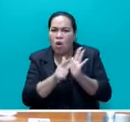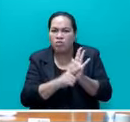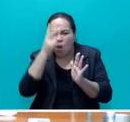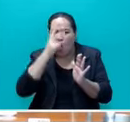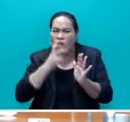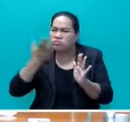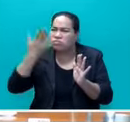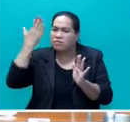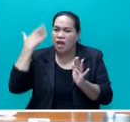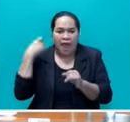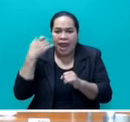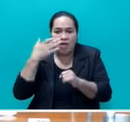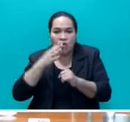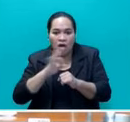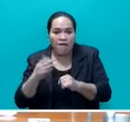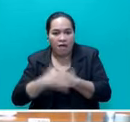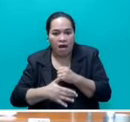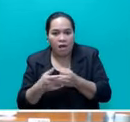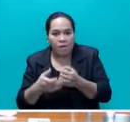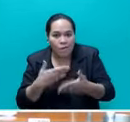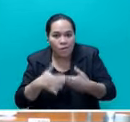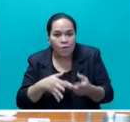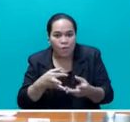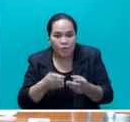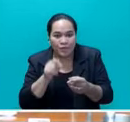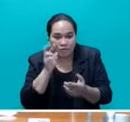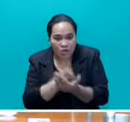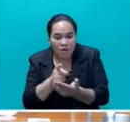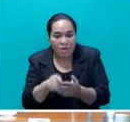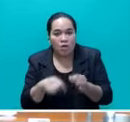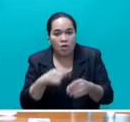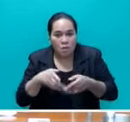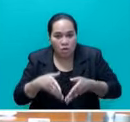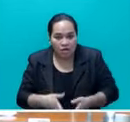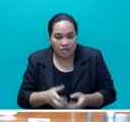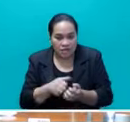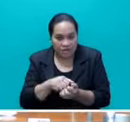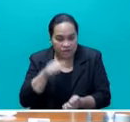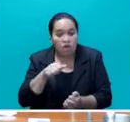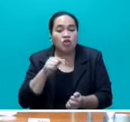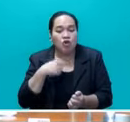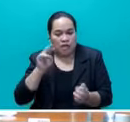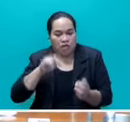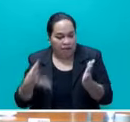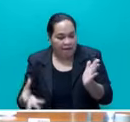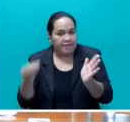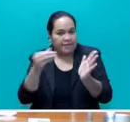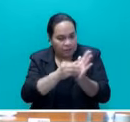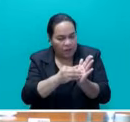no definition of a birth certificate. So in the Interpretation Act itself, we are defining what a birth certificate